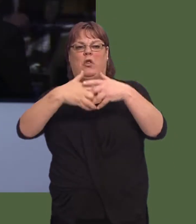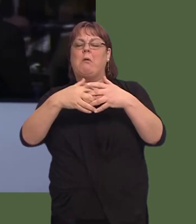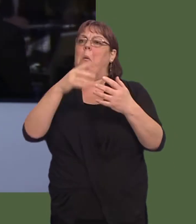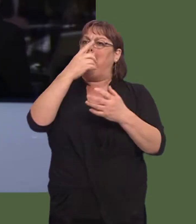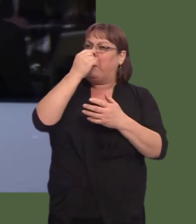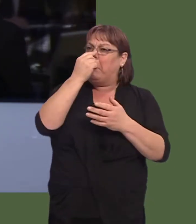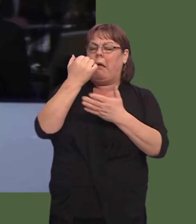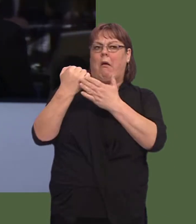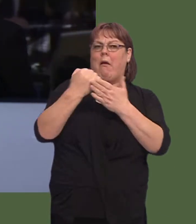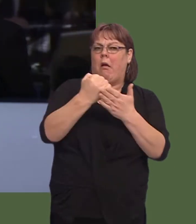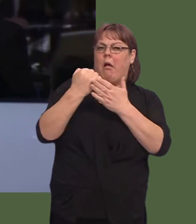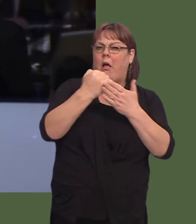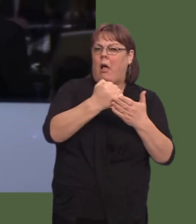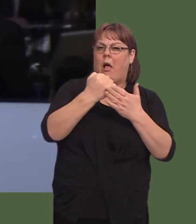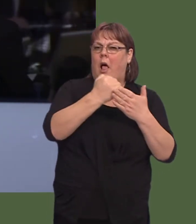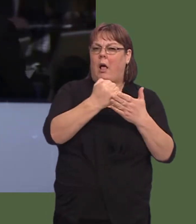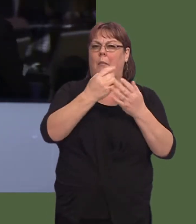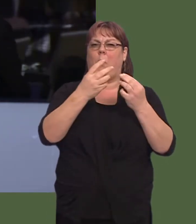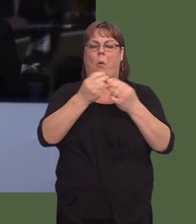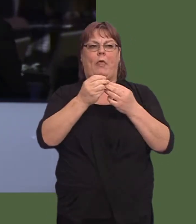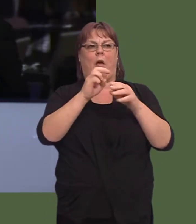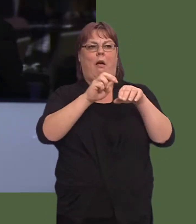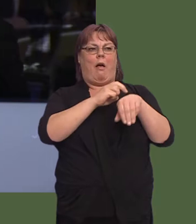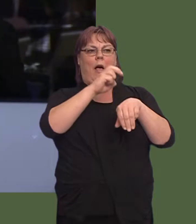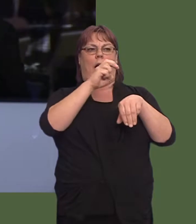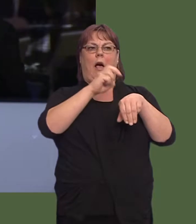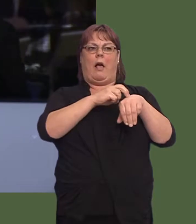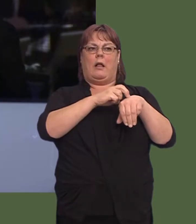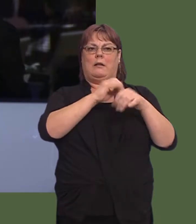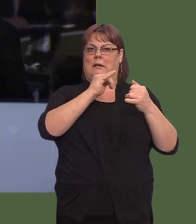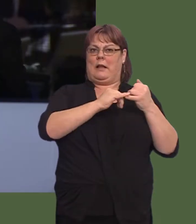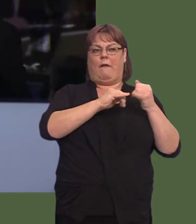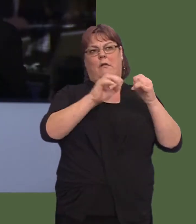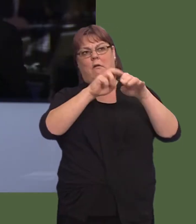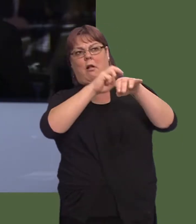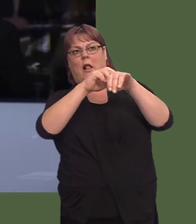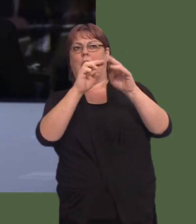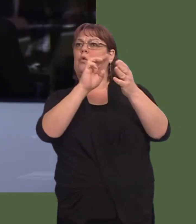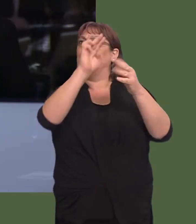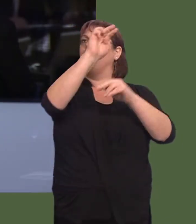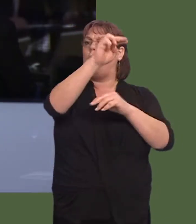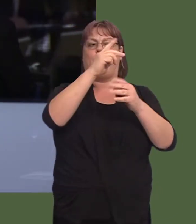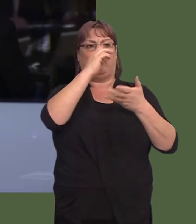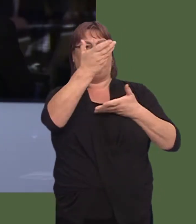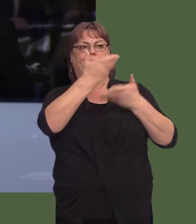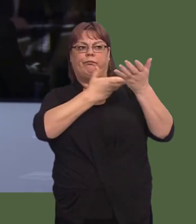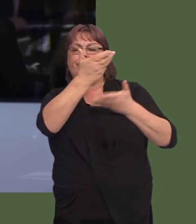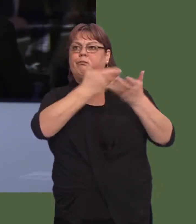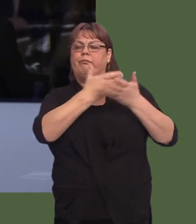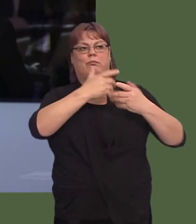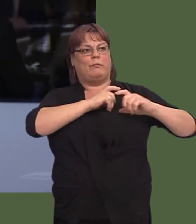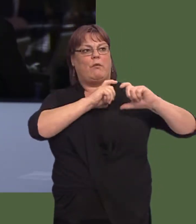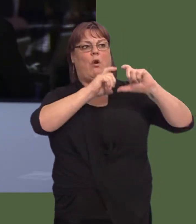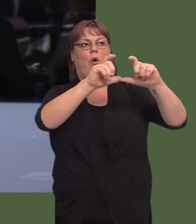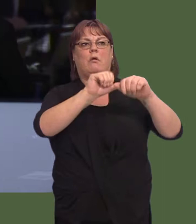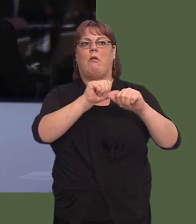partial solution to managing movements across the Irish border after Brexit. And a number of times you've raised this